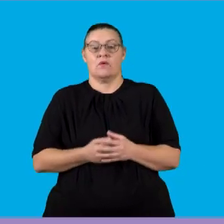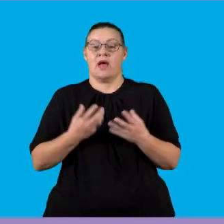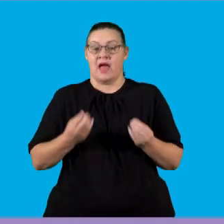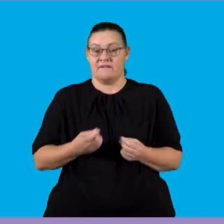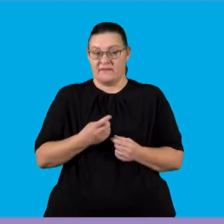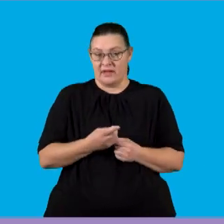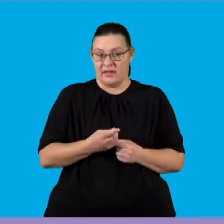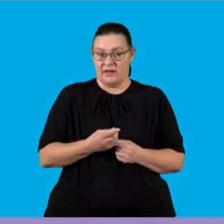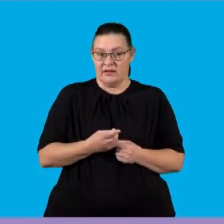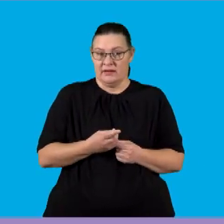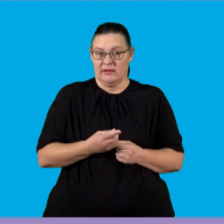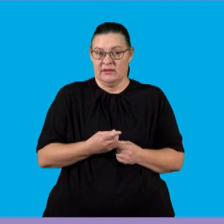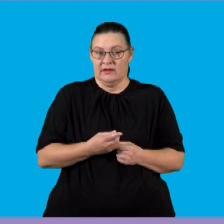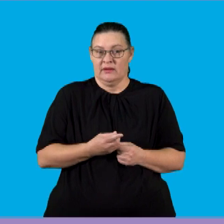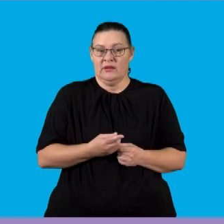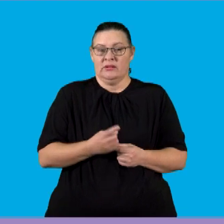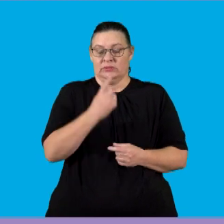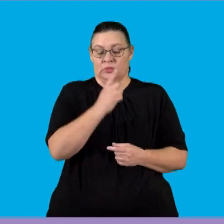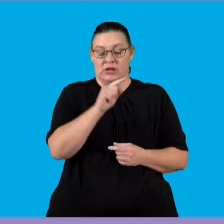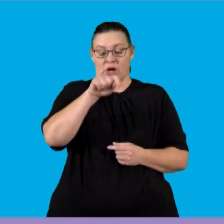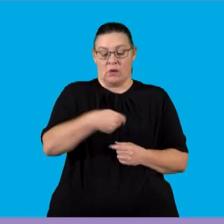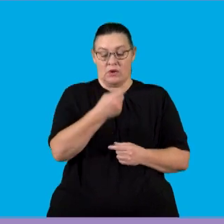we have there our